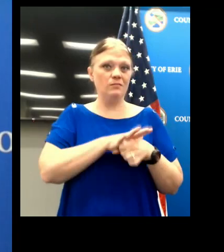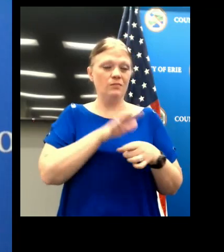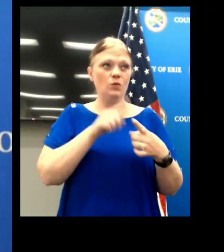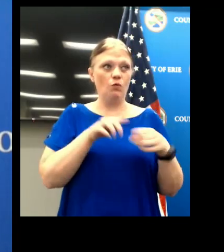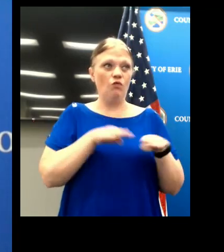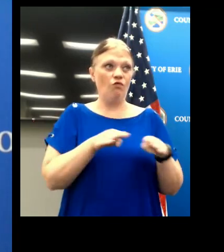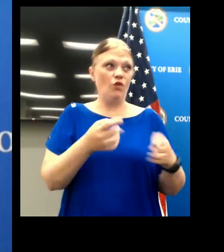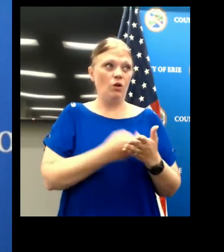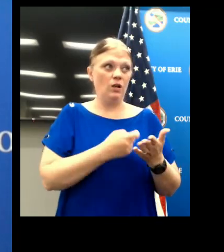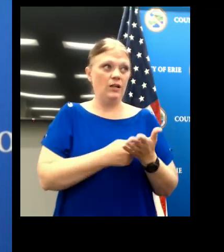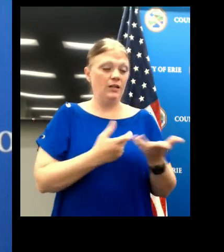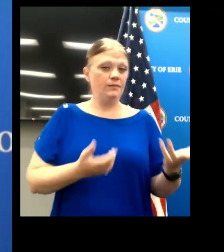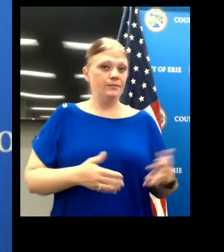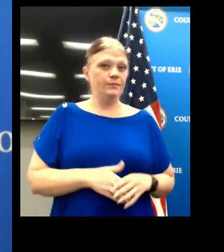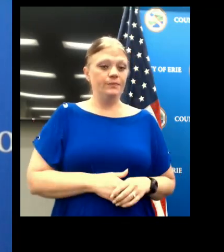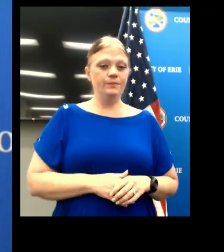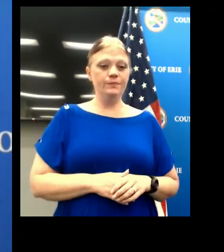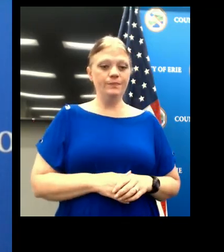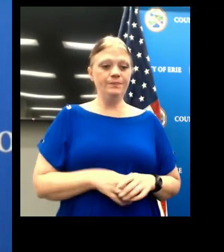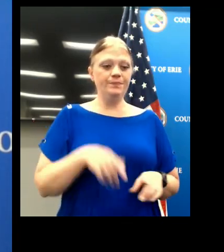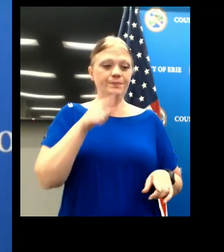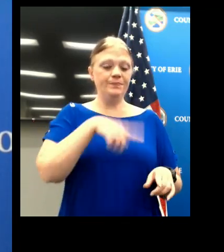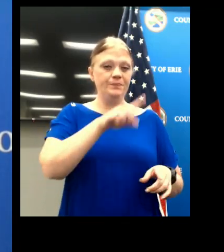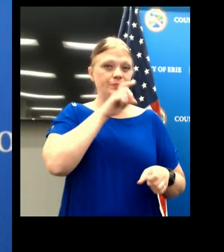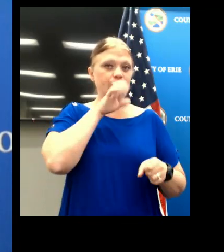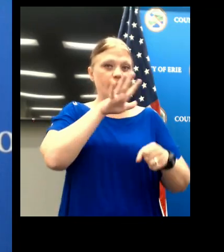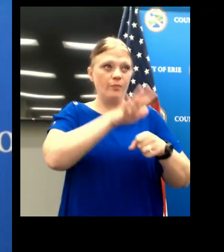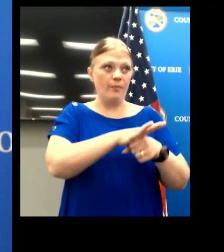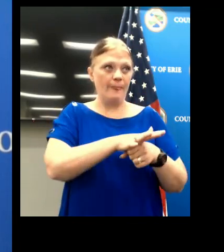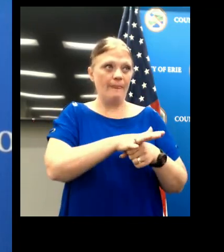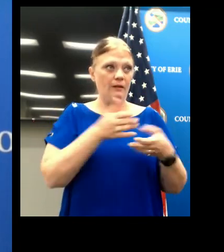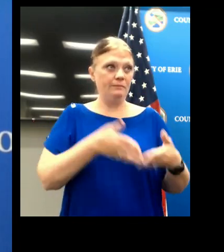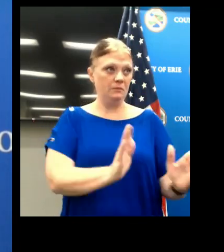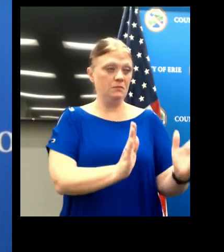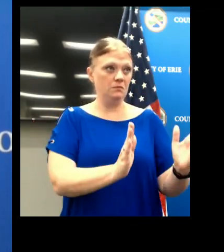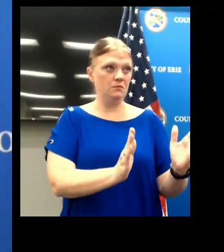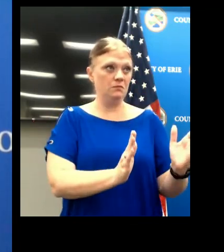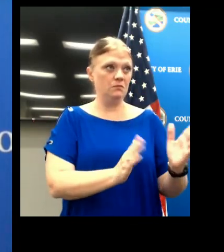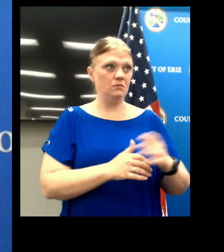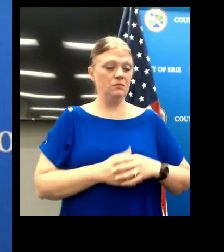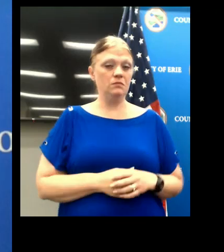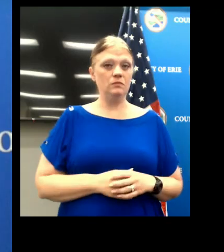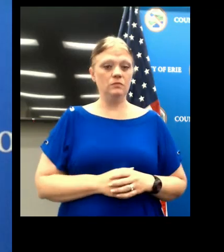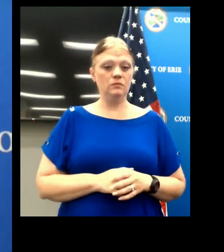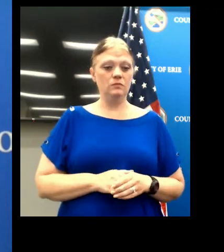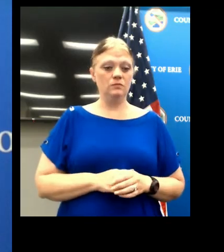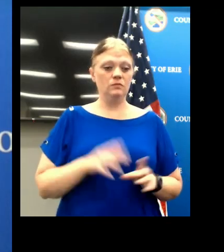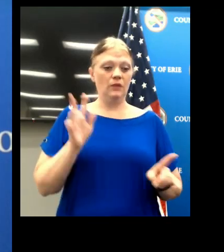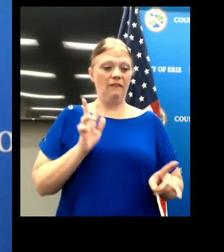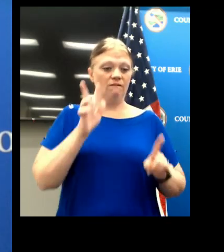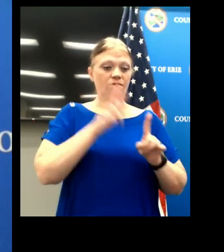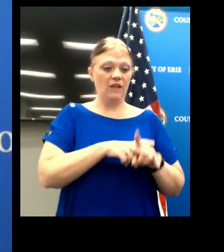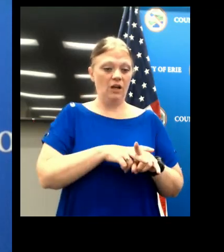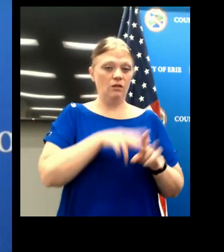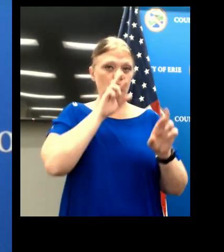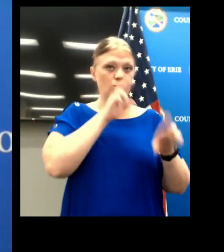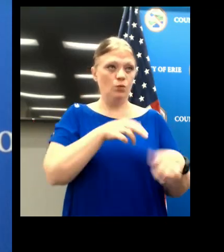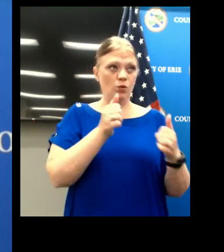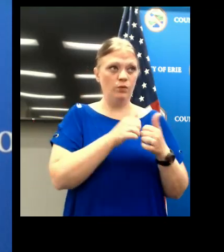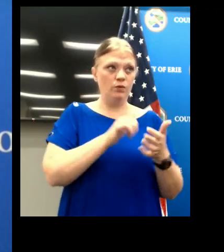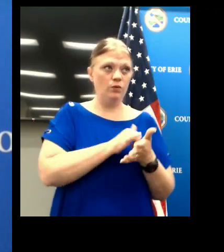hockey. So they have to confirm that it's allowed. They've filed their report with New York